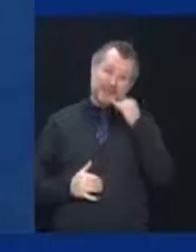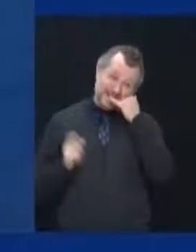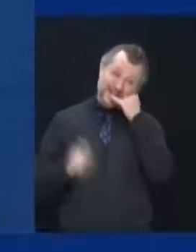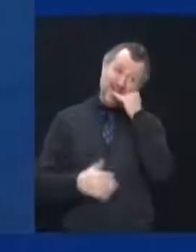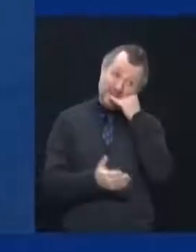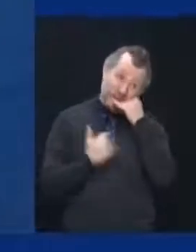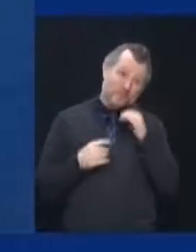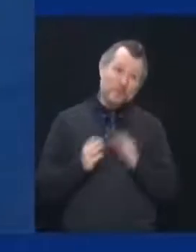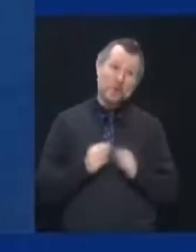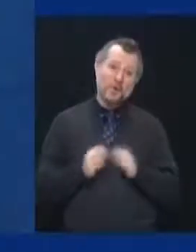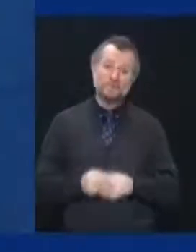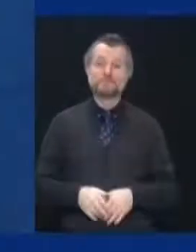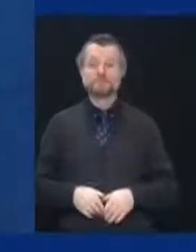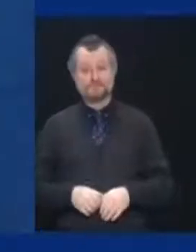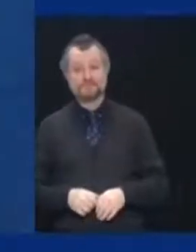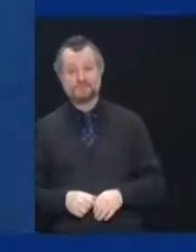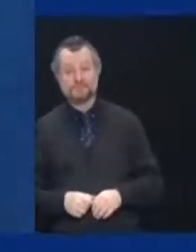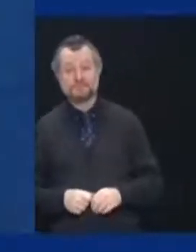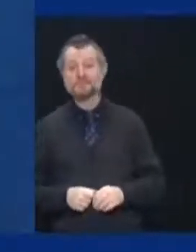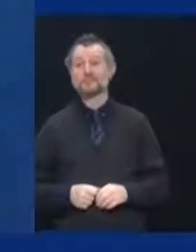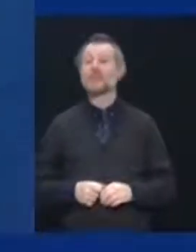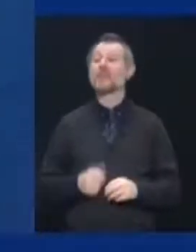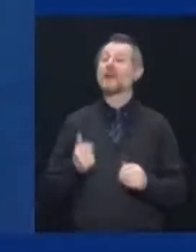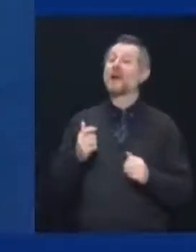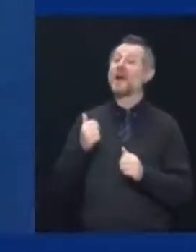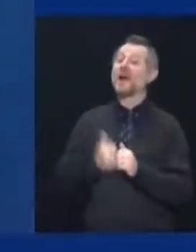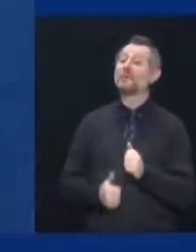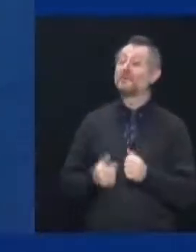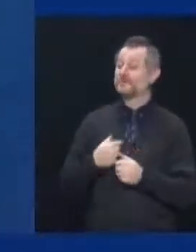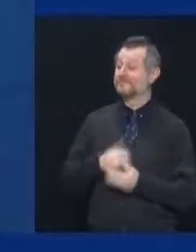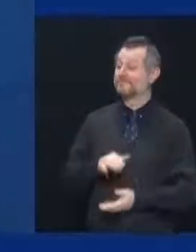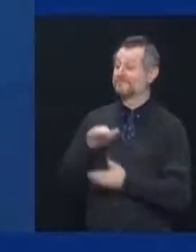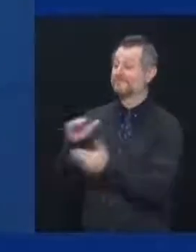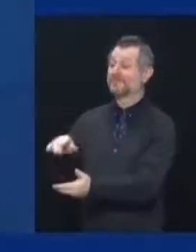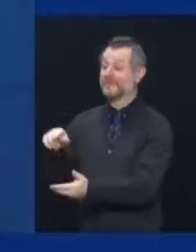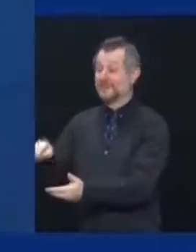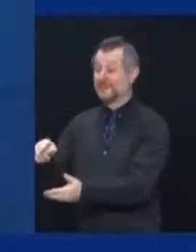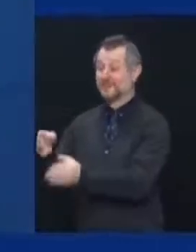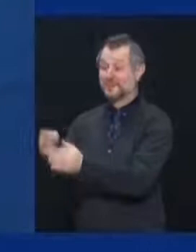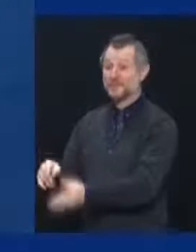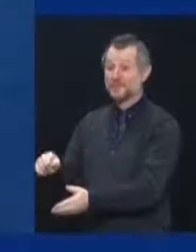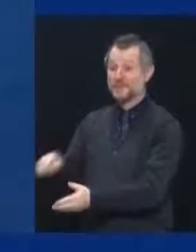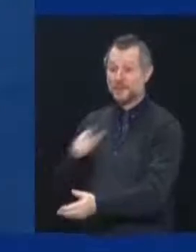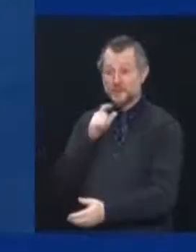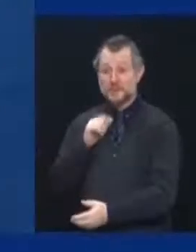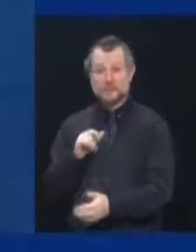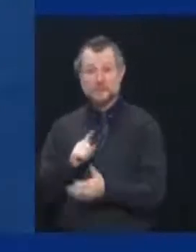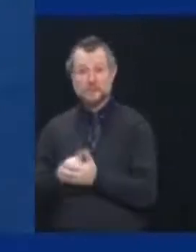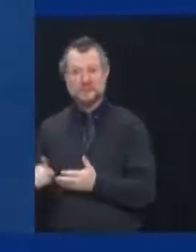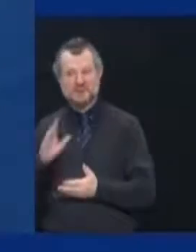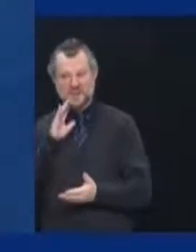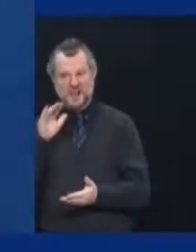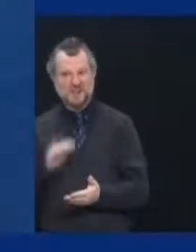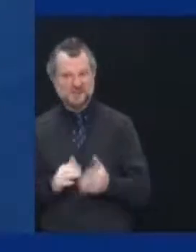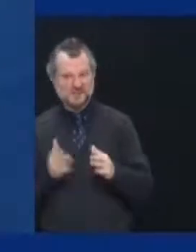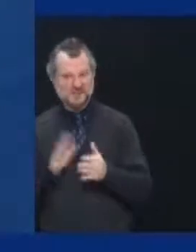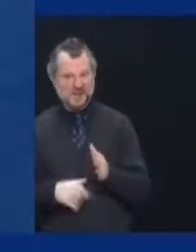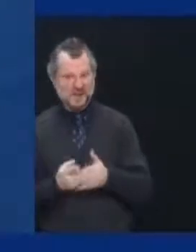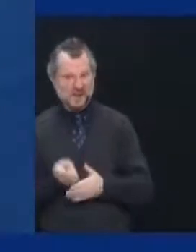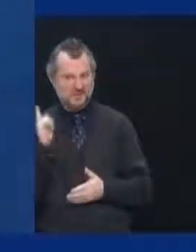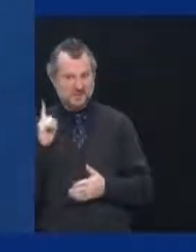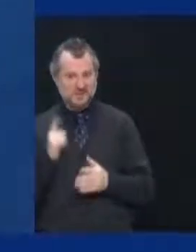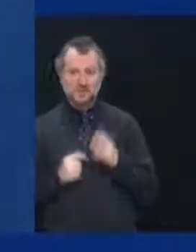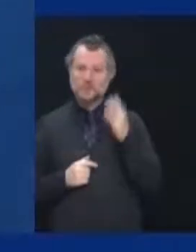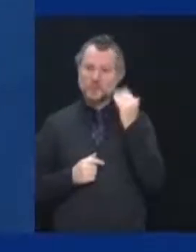more. You know what every distributor is going to say after they get their allocation this week, which, by the way, is going to be less than their allocation last week because we're going from